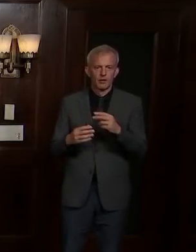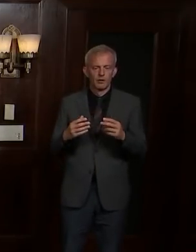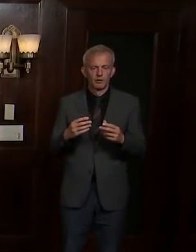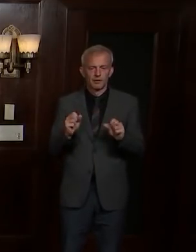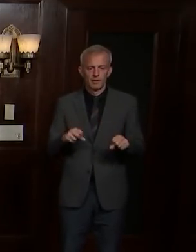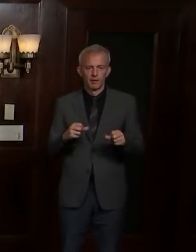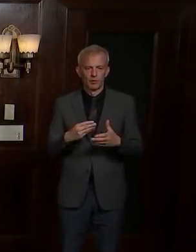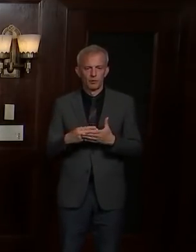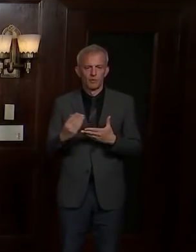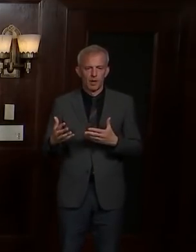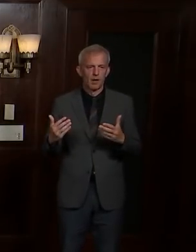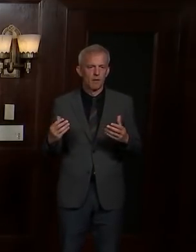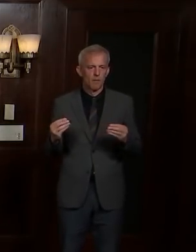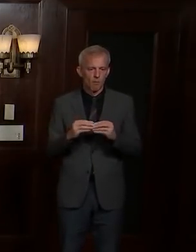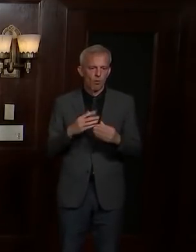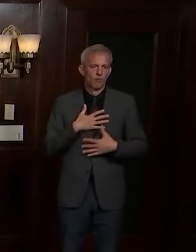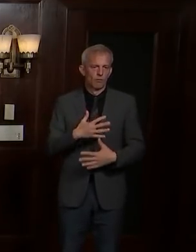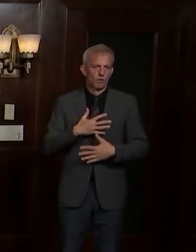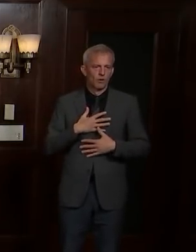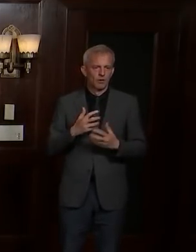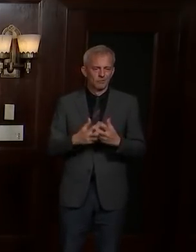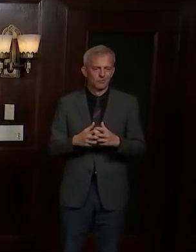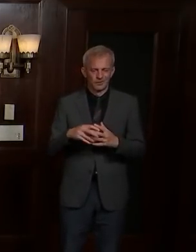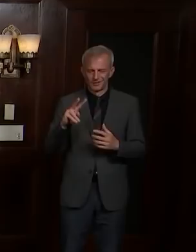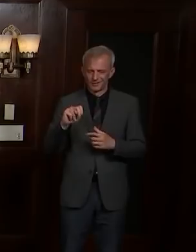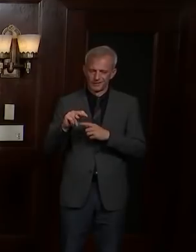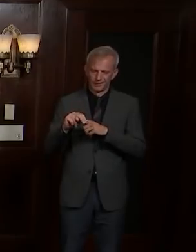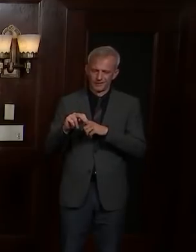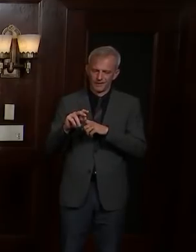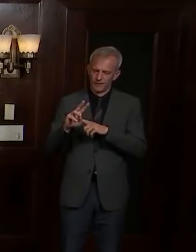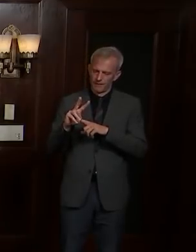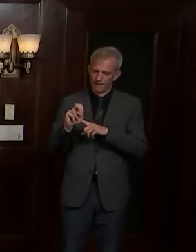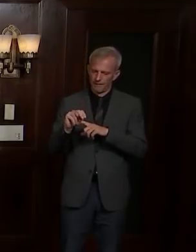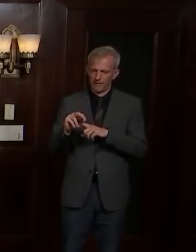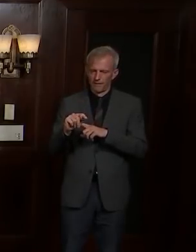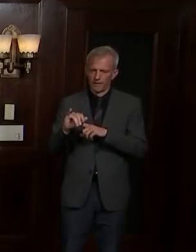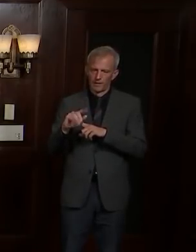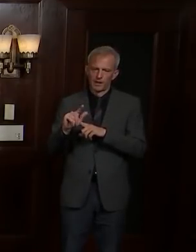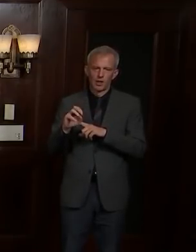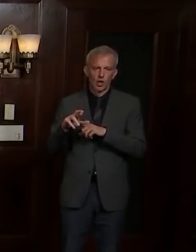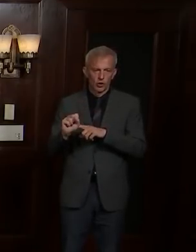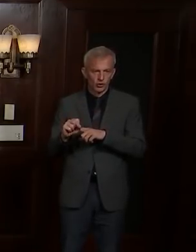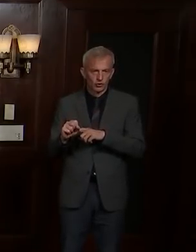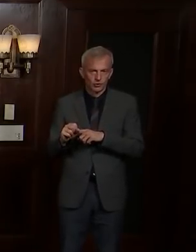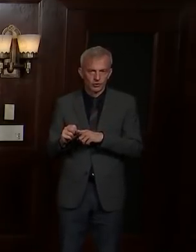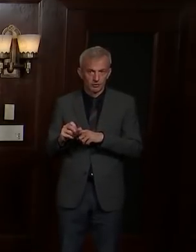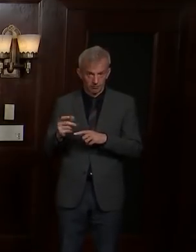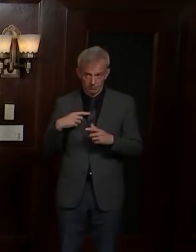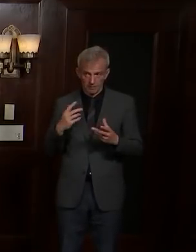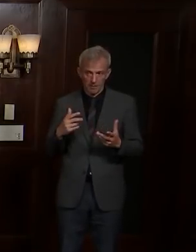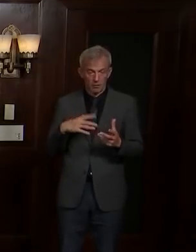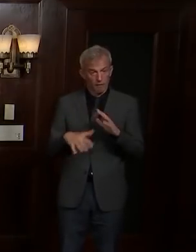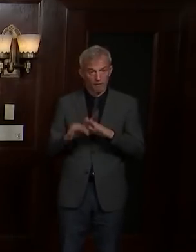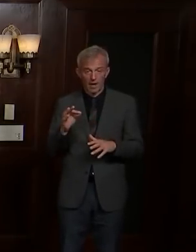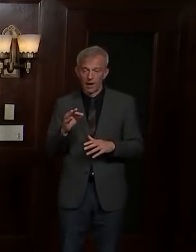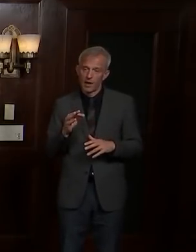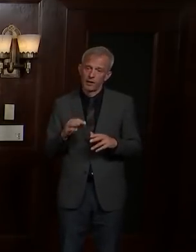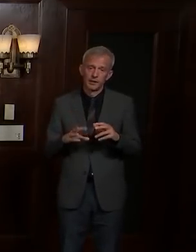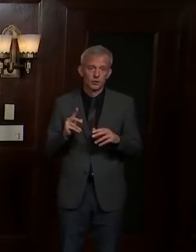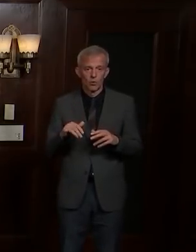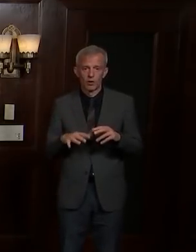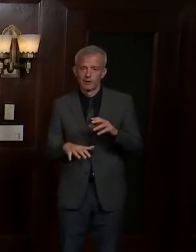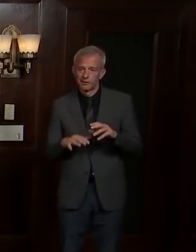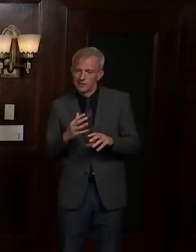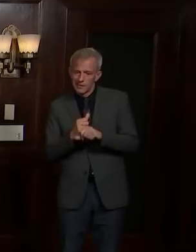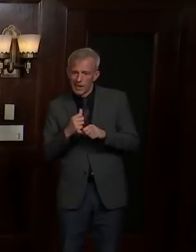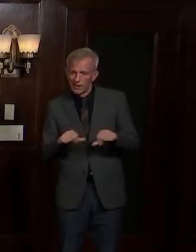finally, you raised the issue about the non-essential businesses, which you've been finding may be operating. Have there been any